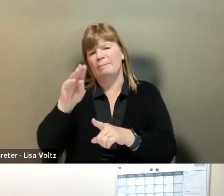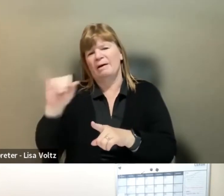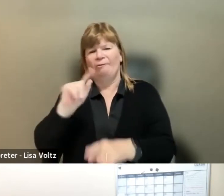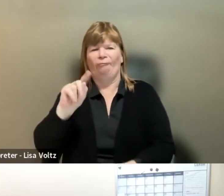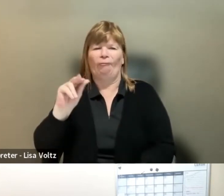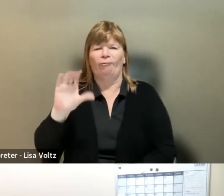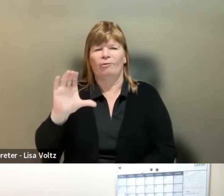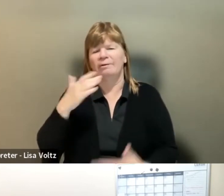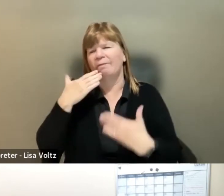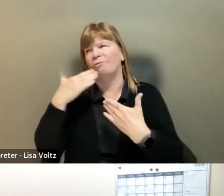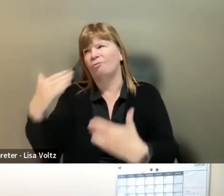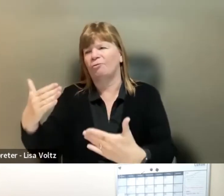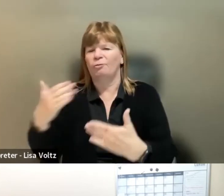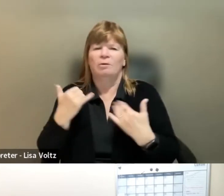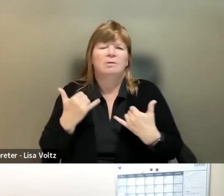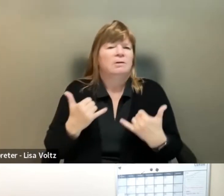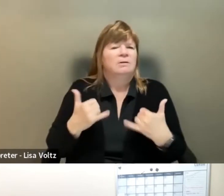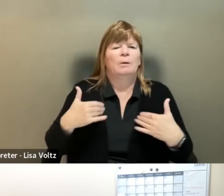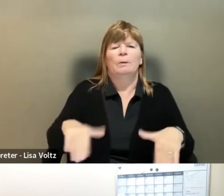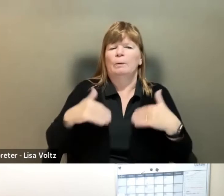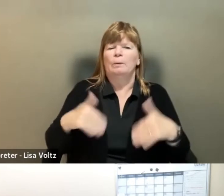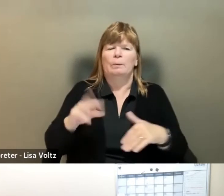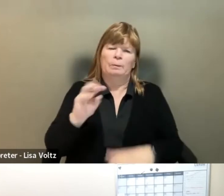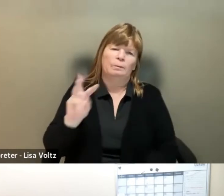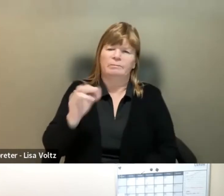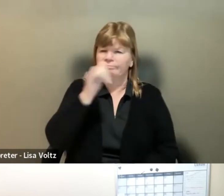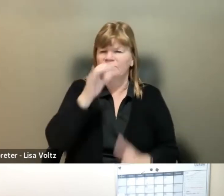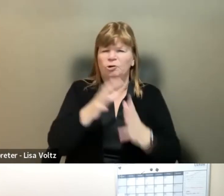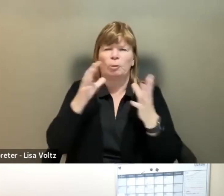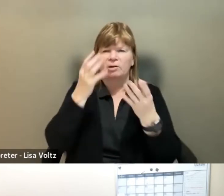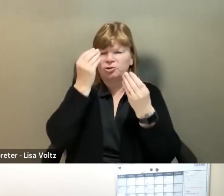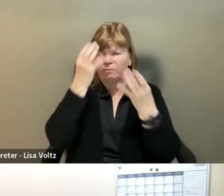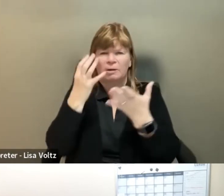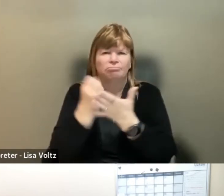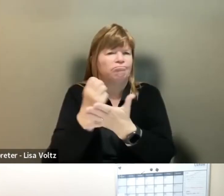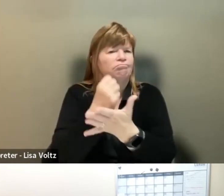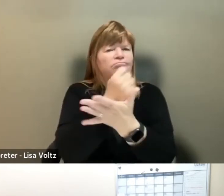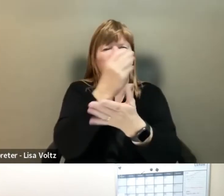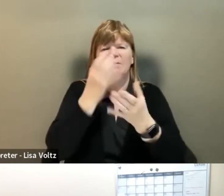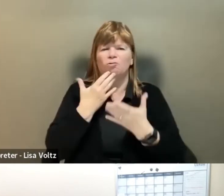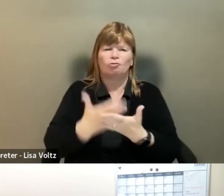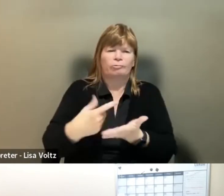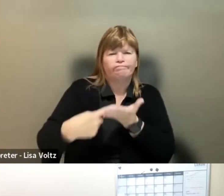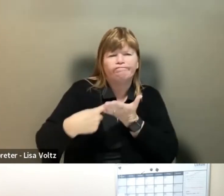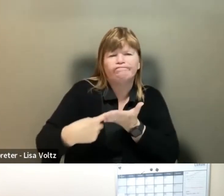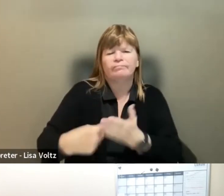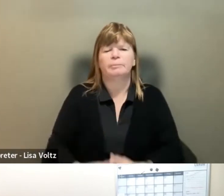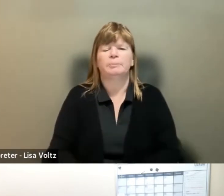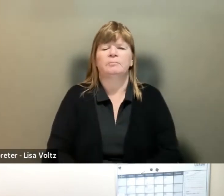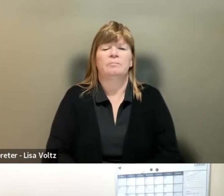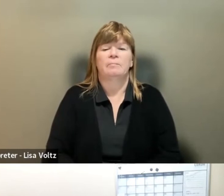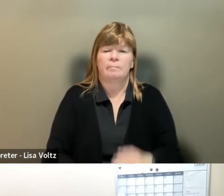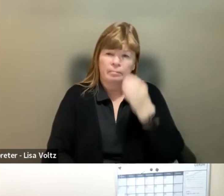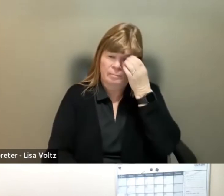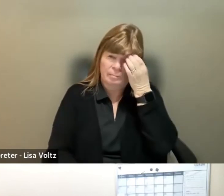you. Today has been really just so informative and full of rich discussion. I also